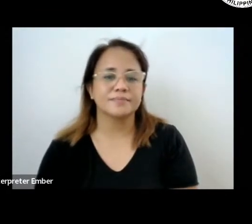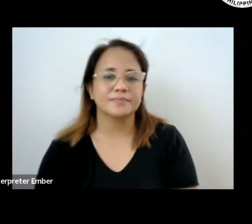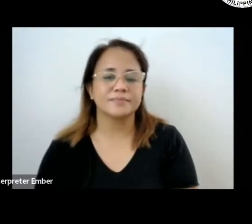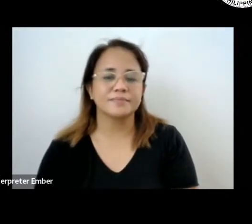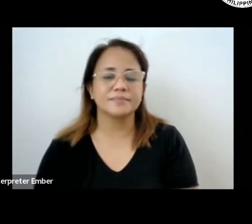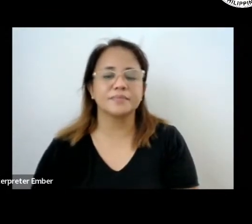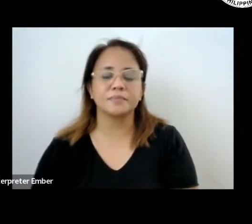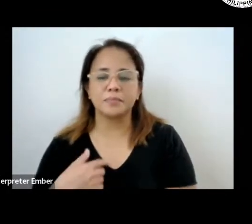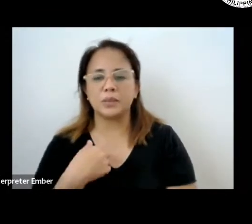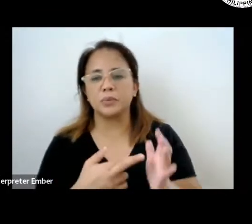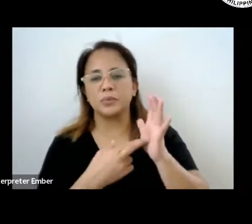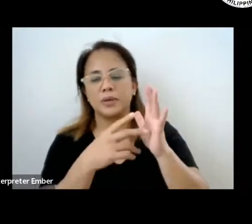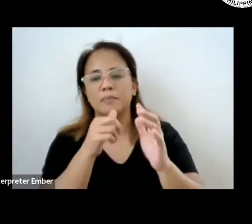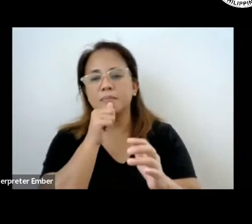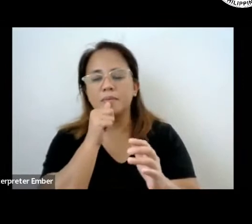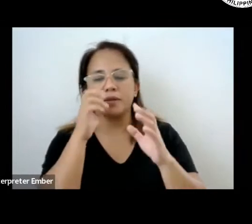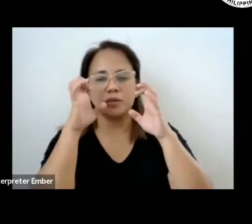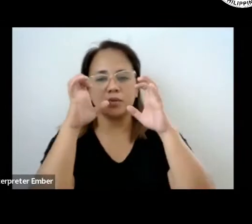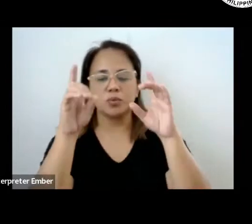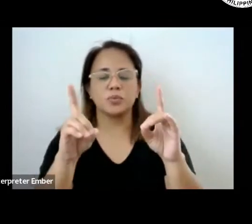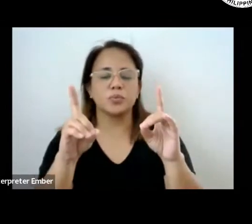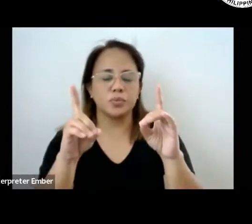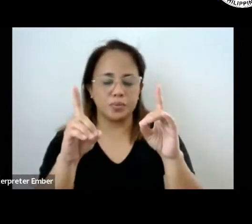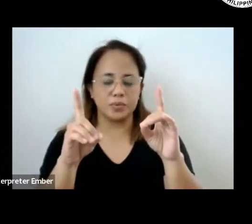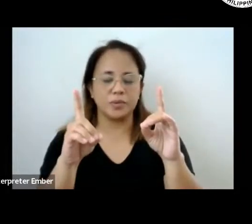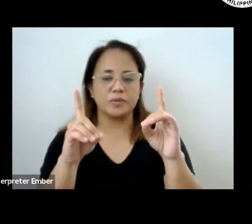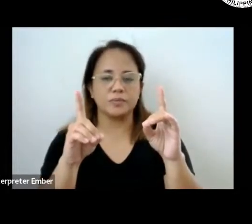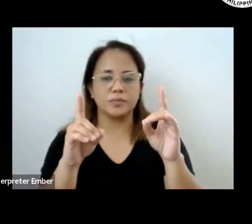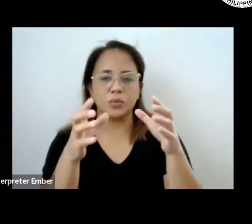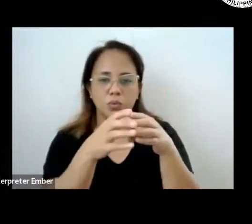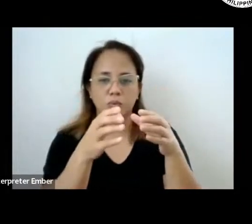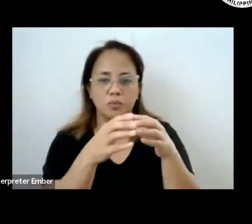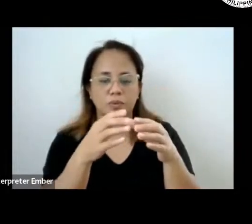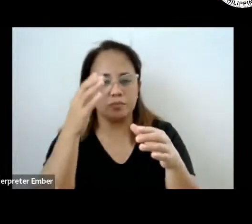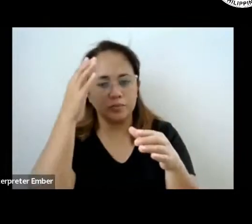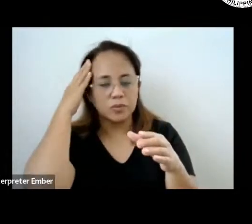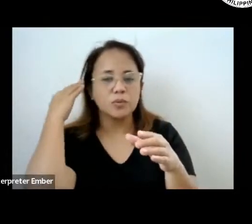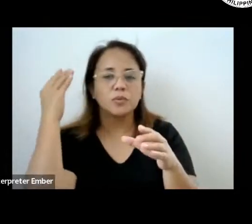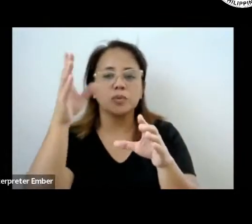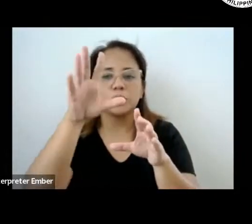behalf of the private education sector, we just would like to appeal for inclusion